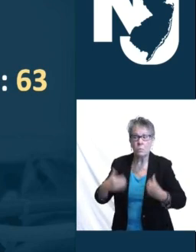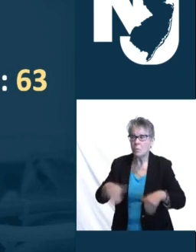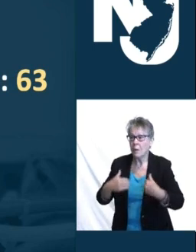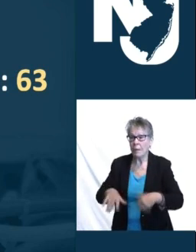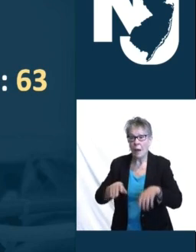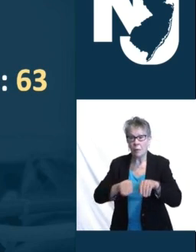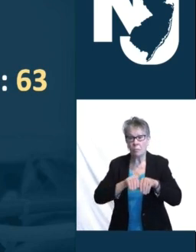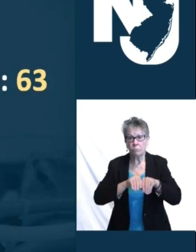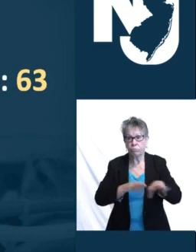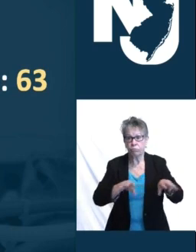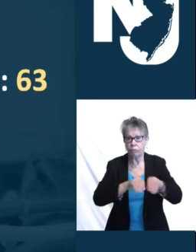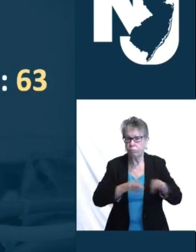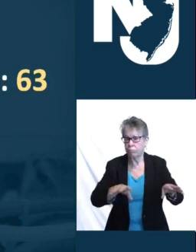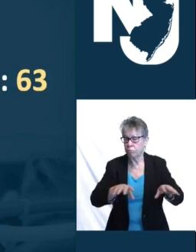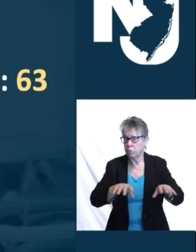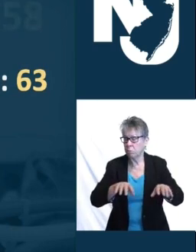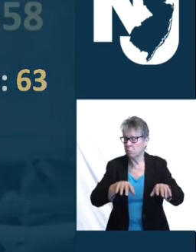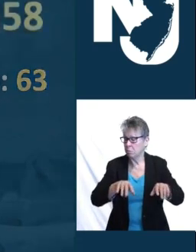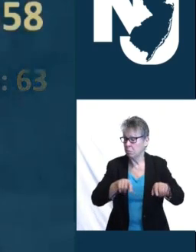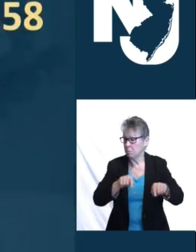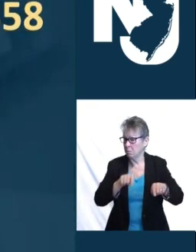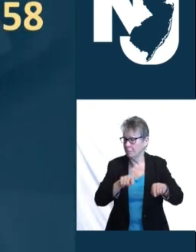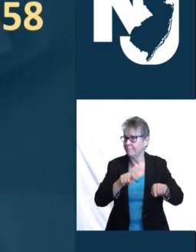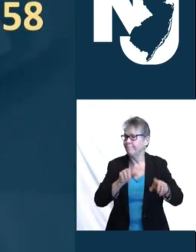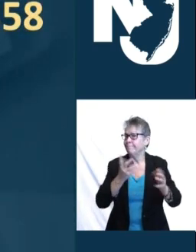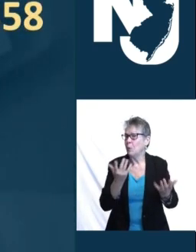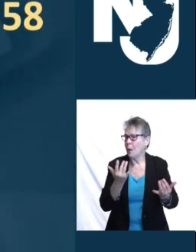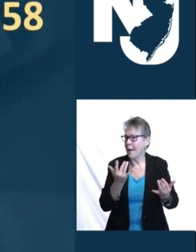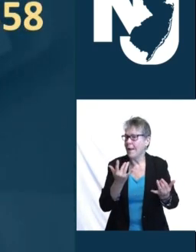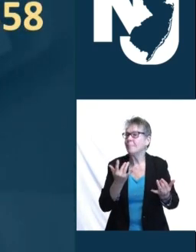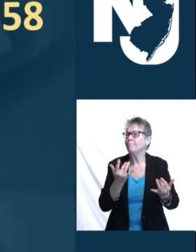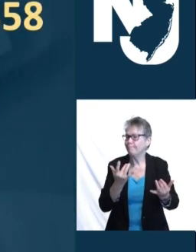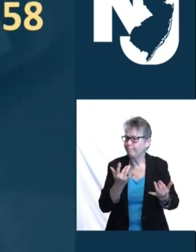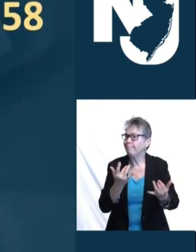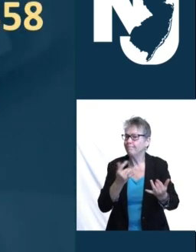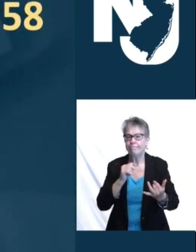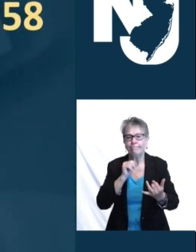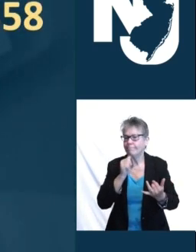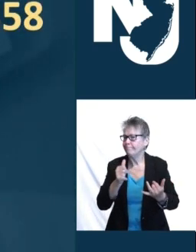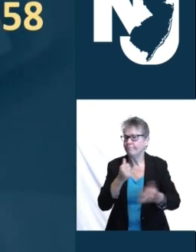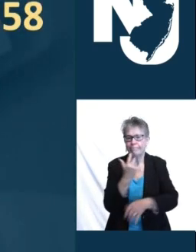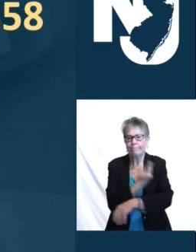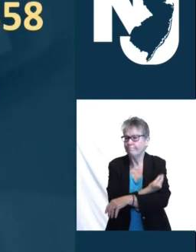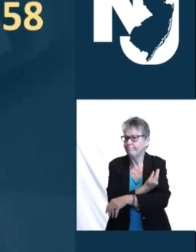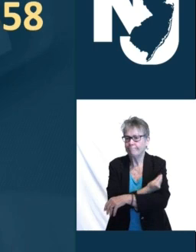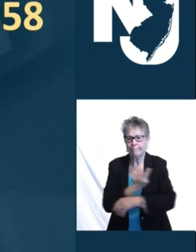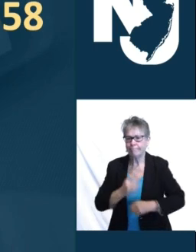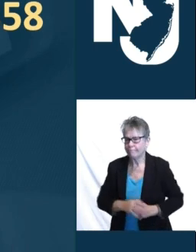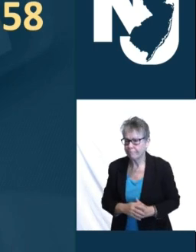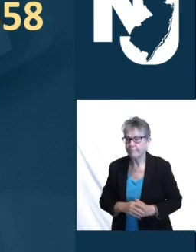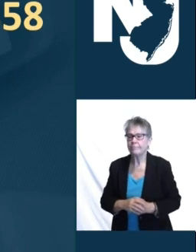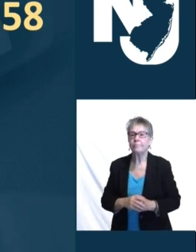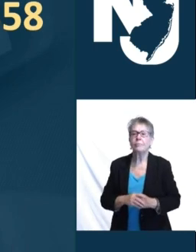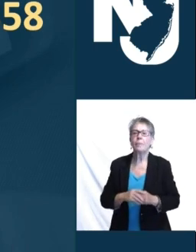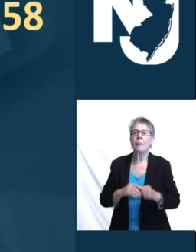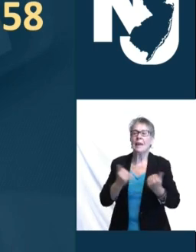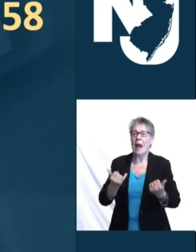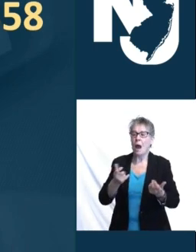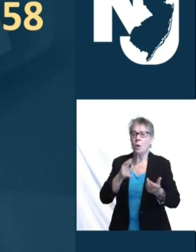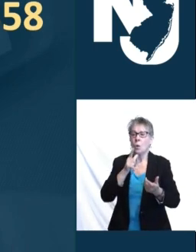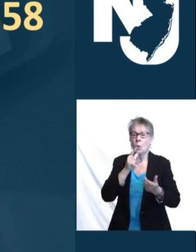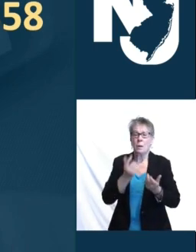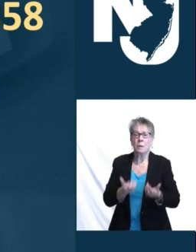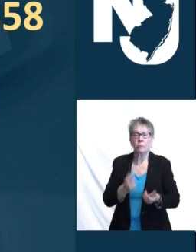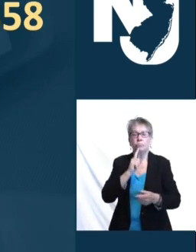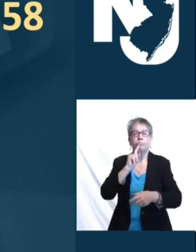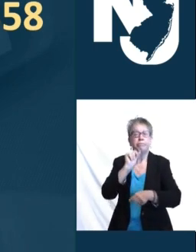minority. And here, with the heaviest of hearts, we present the number of confirmed COVID-related deaths, including